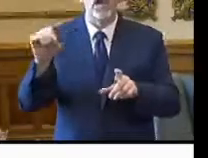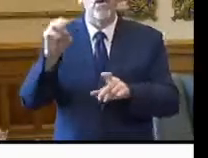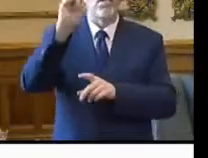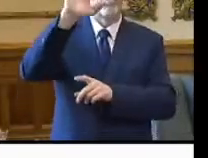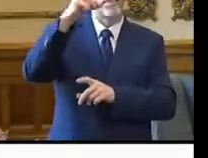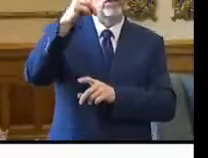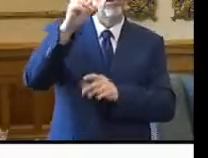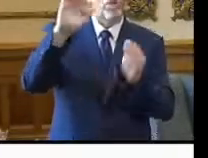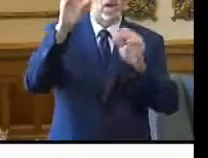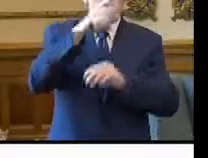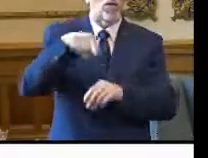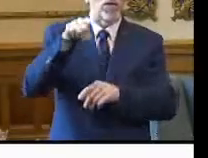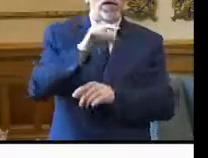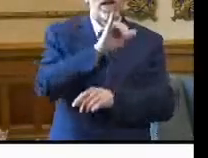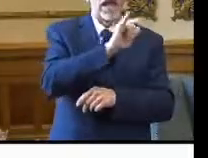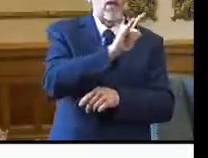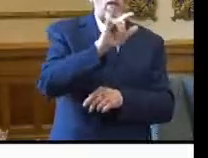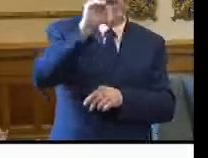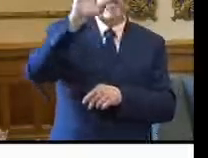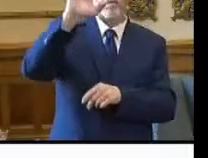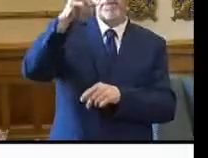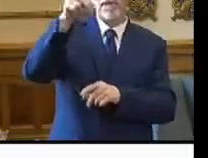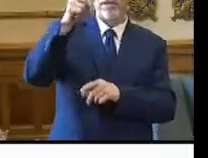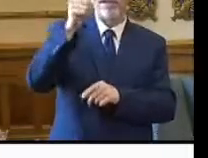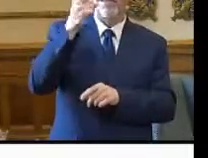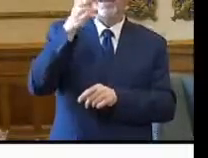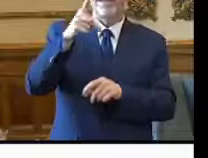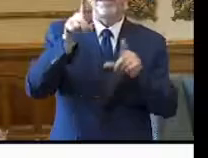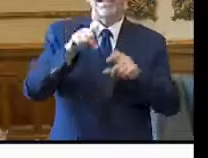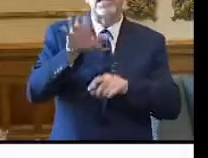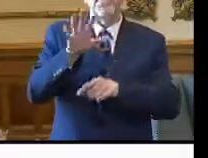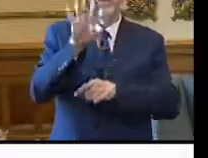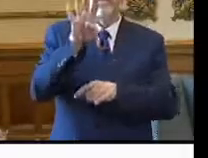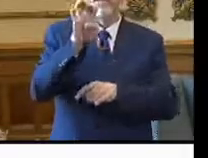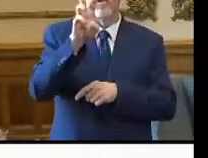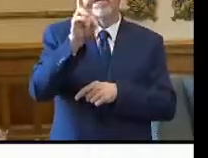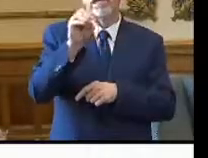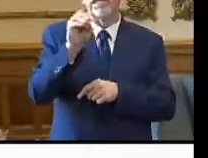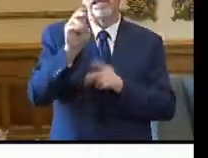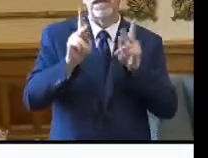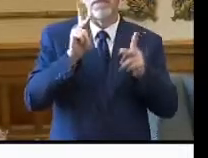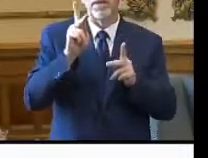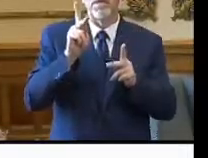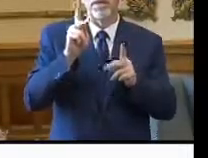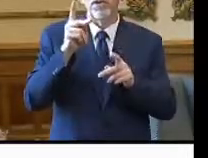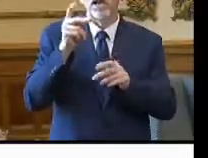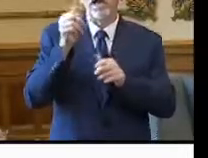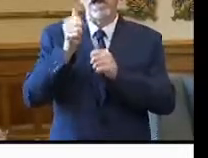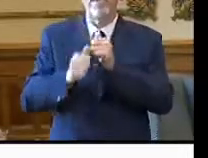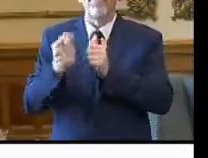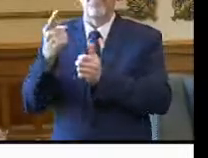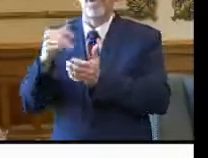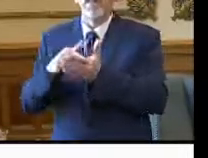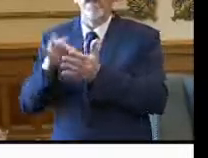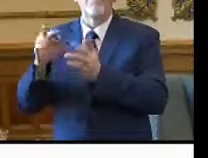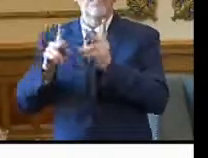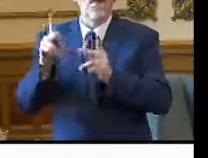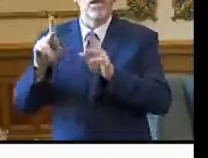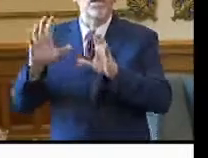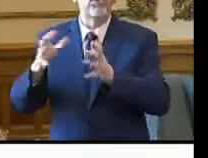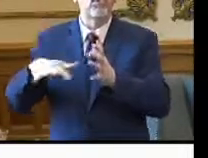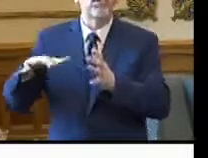Michigan. Illinois and Michigan, as you can see, are testing about 460 individuals per 100,000 of their